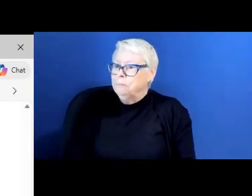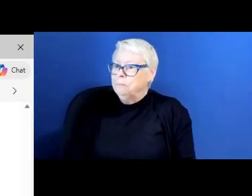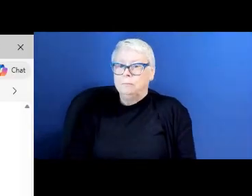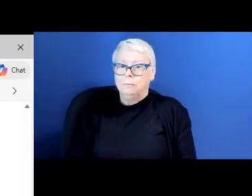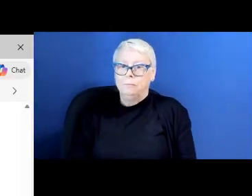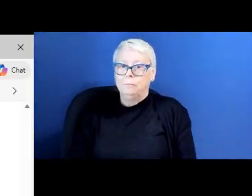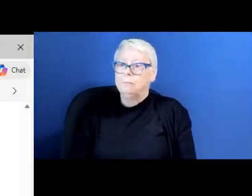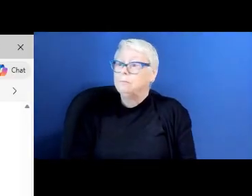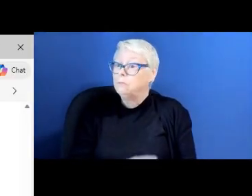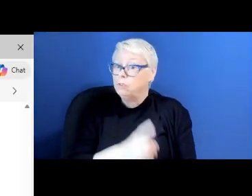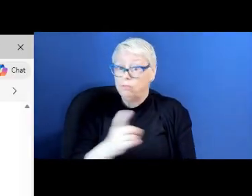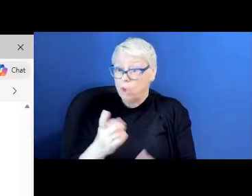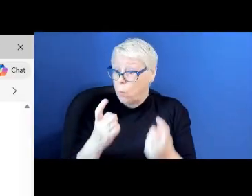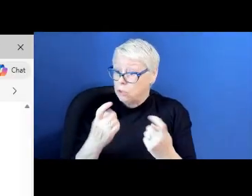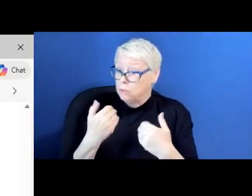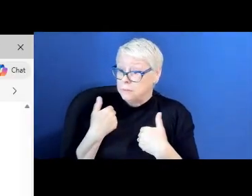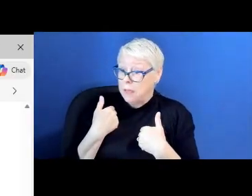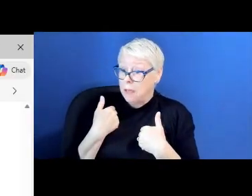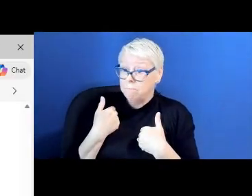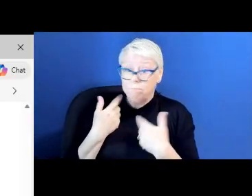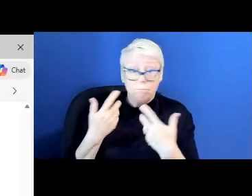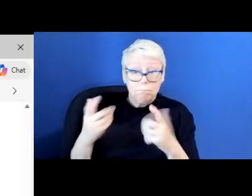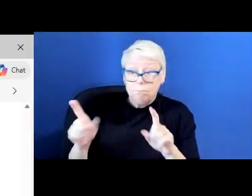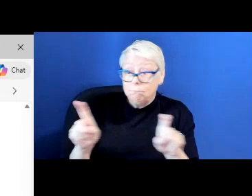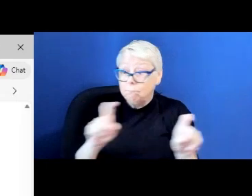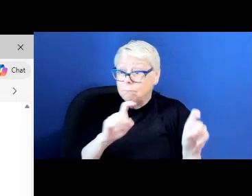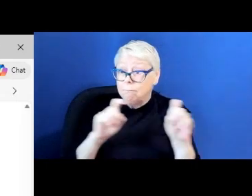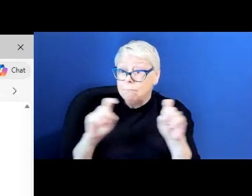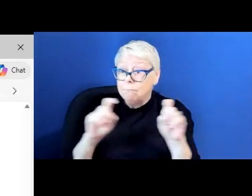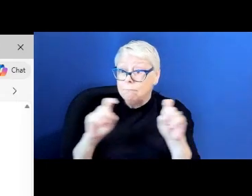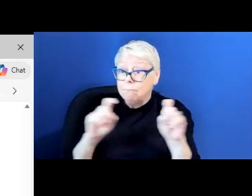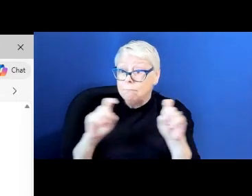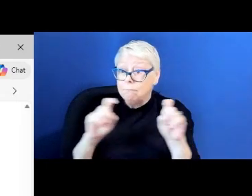Do you have any questions so far?